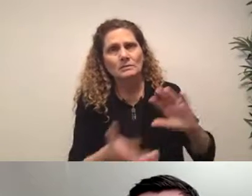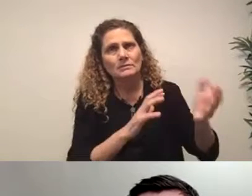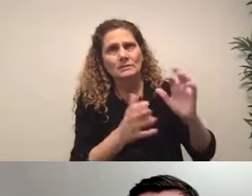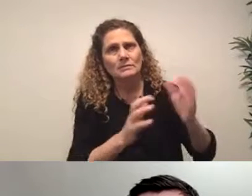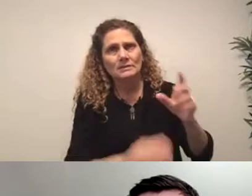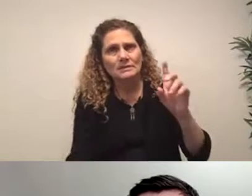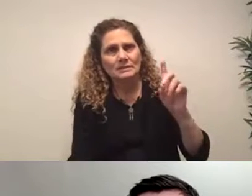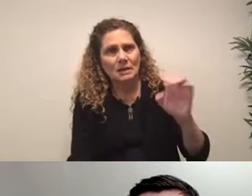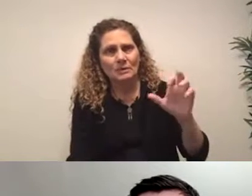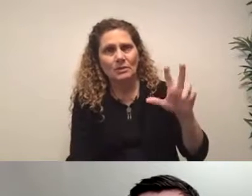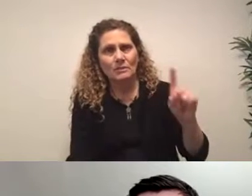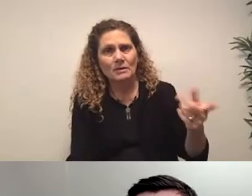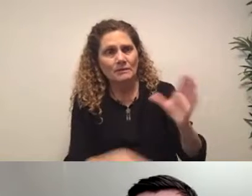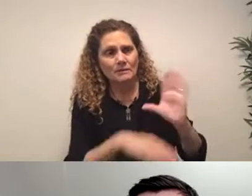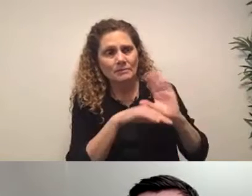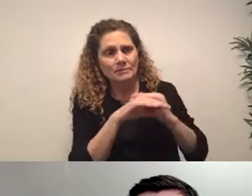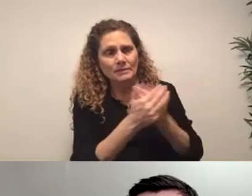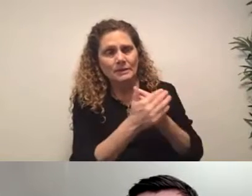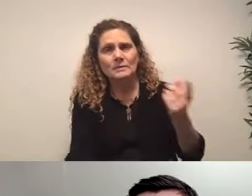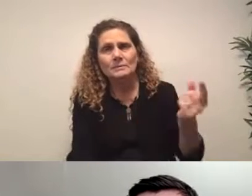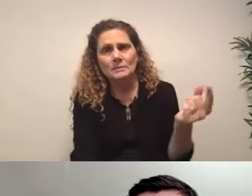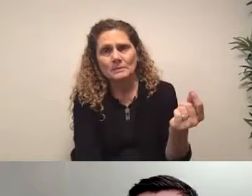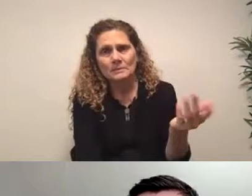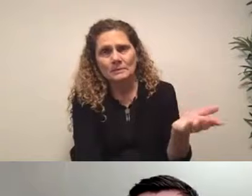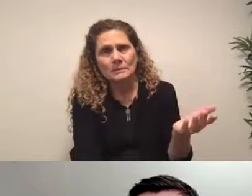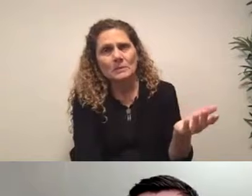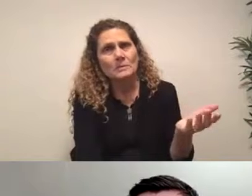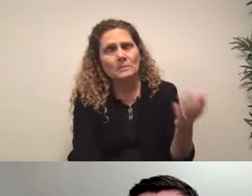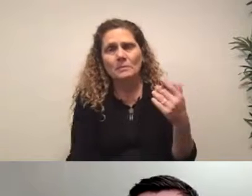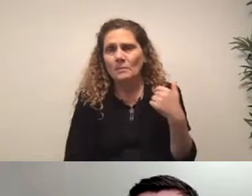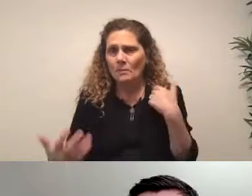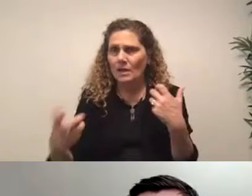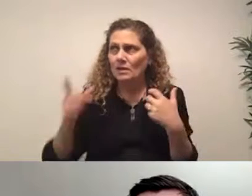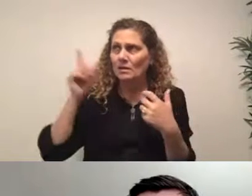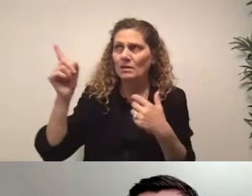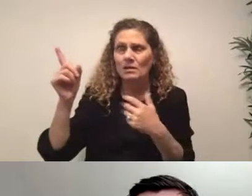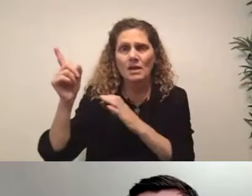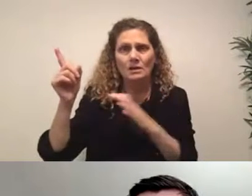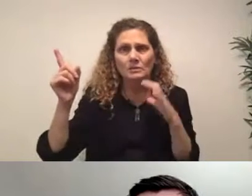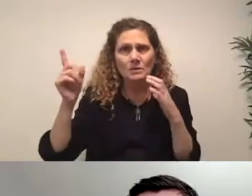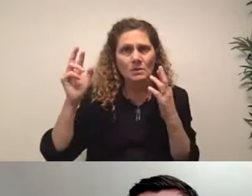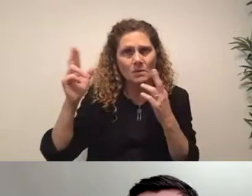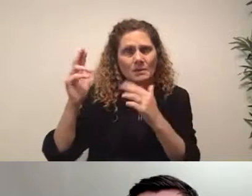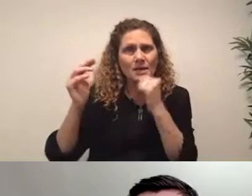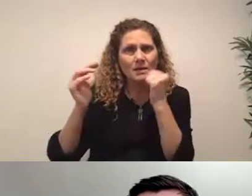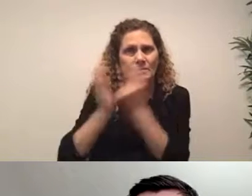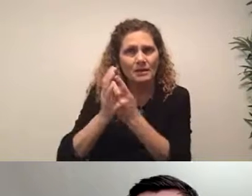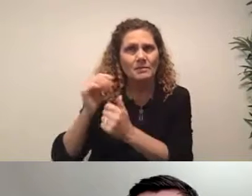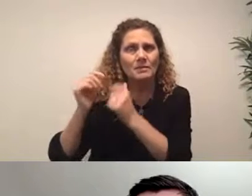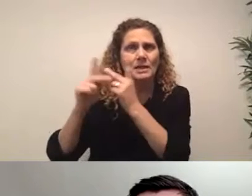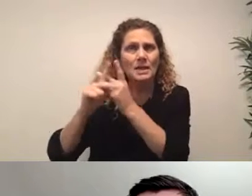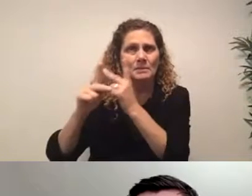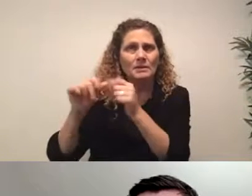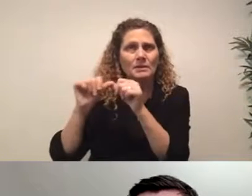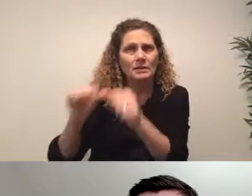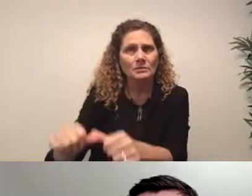am hopeful that whatever package is passed will have a continuation of that moratorium on evictions. I think that's very, very important.